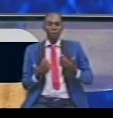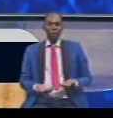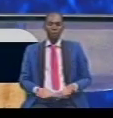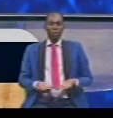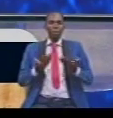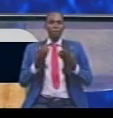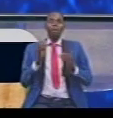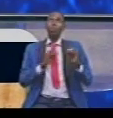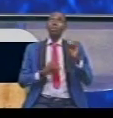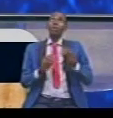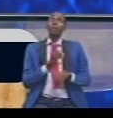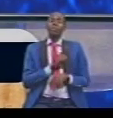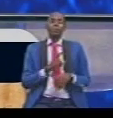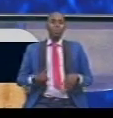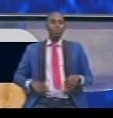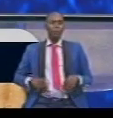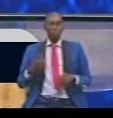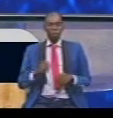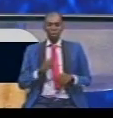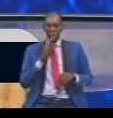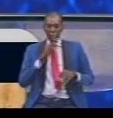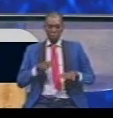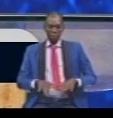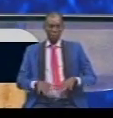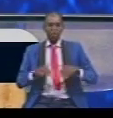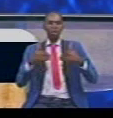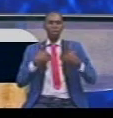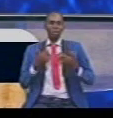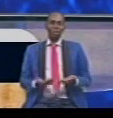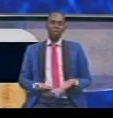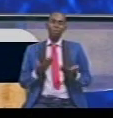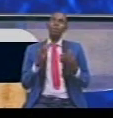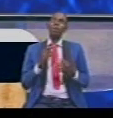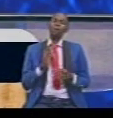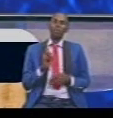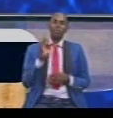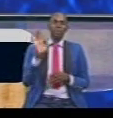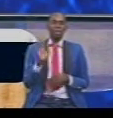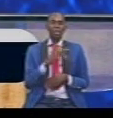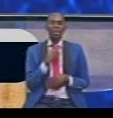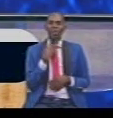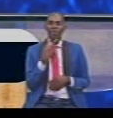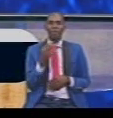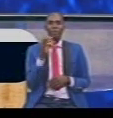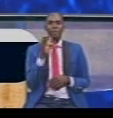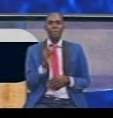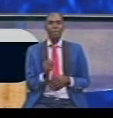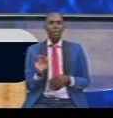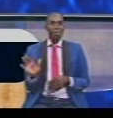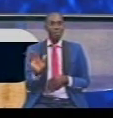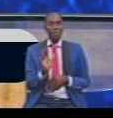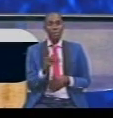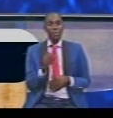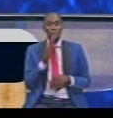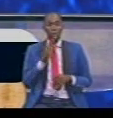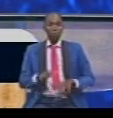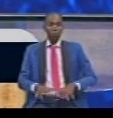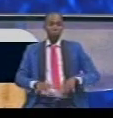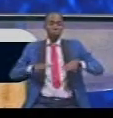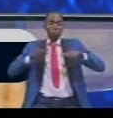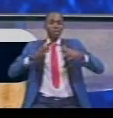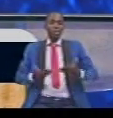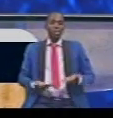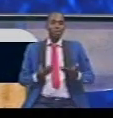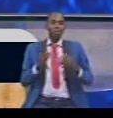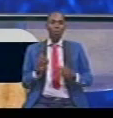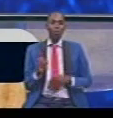O Lord, the floods have lifted up their voice. The floods lift up